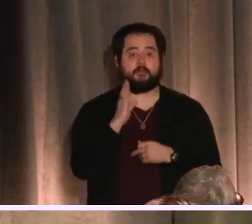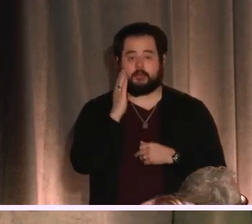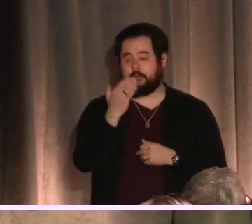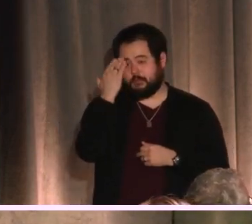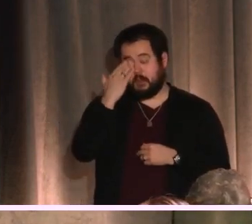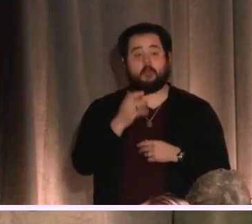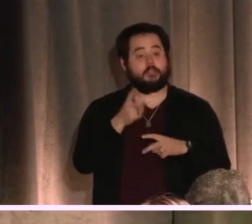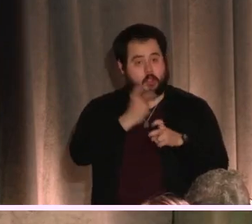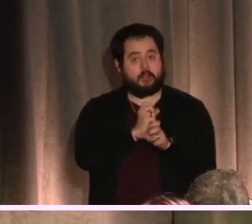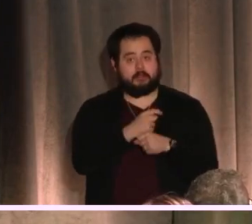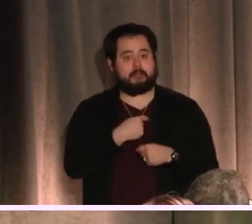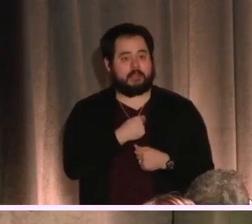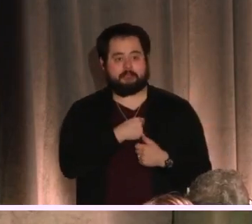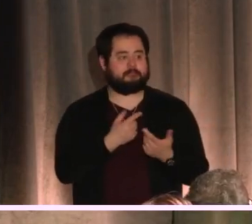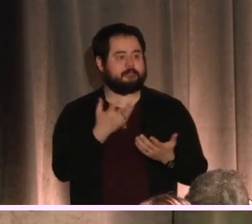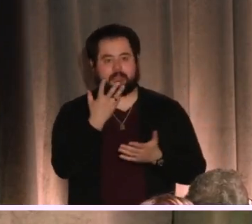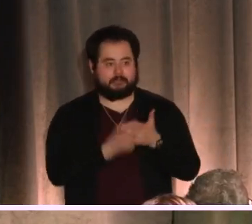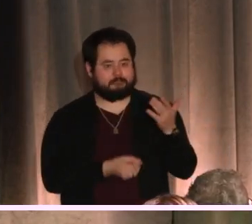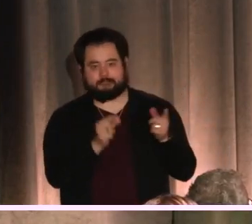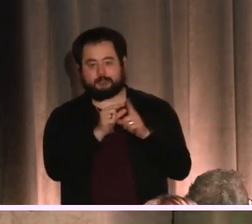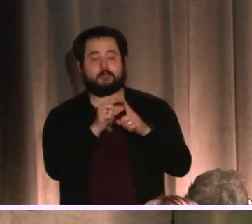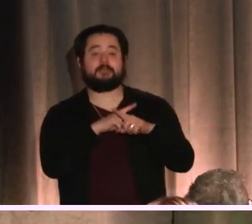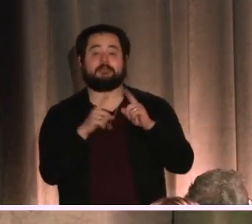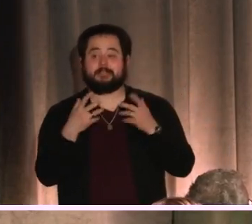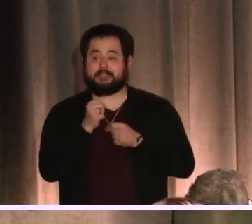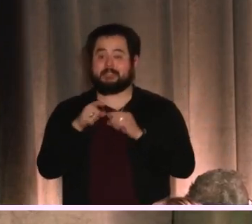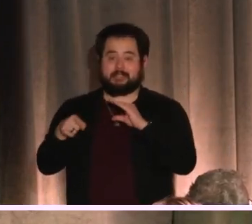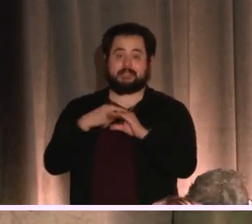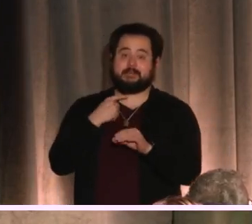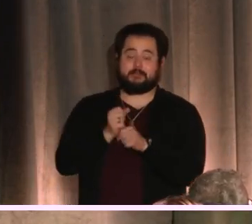speechless, and getting the email that I'd won this